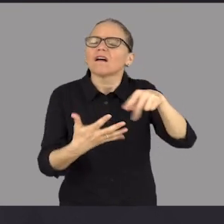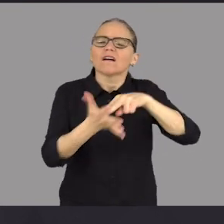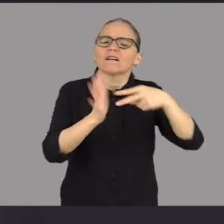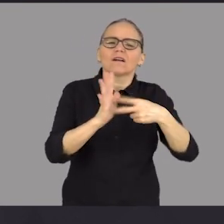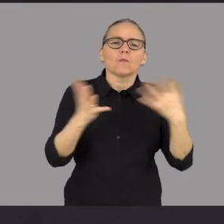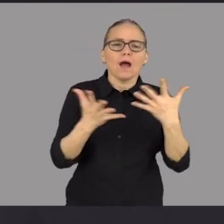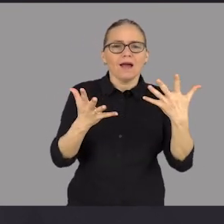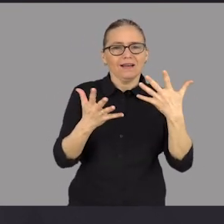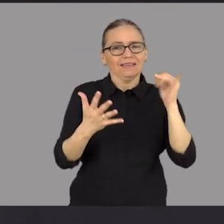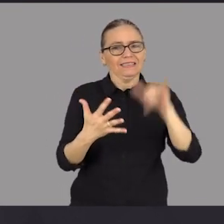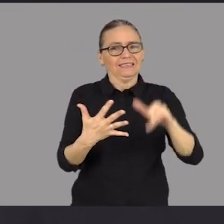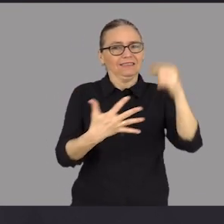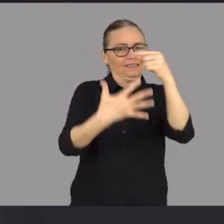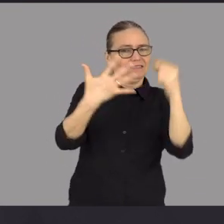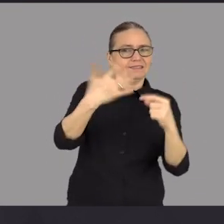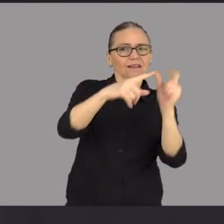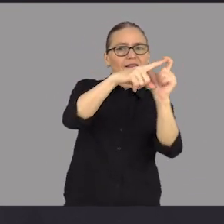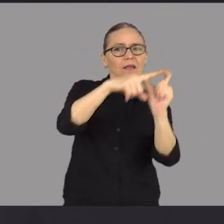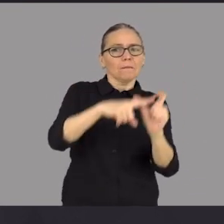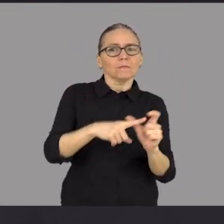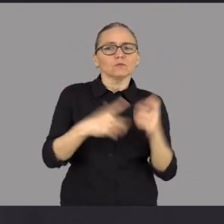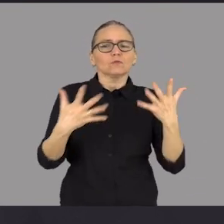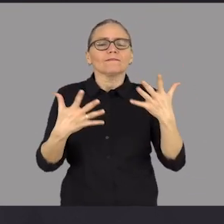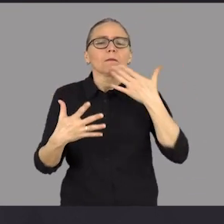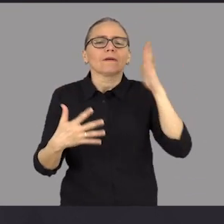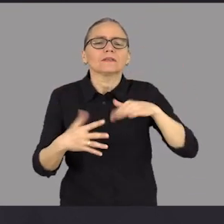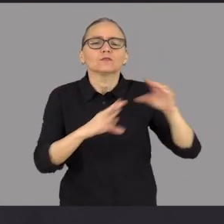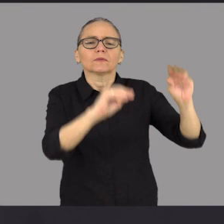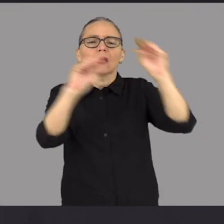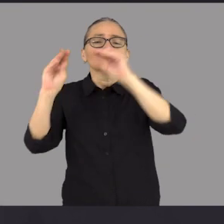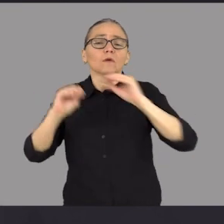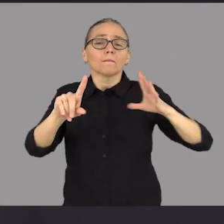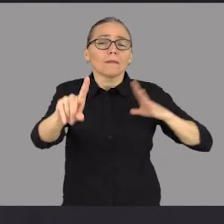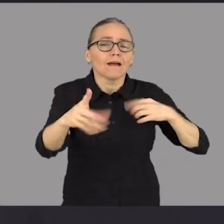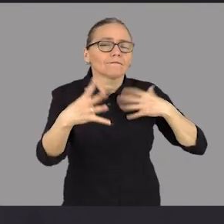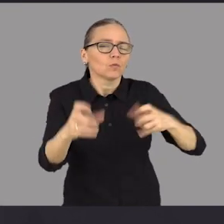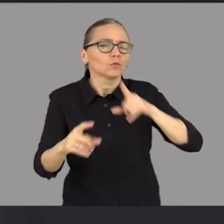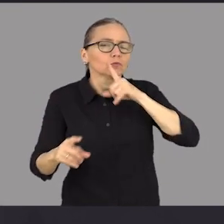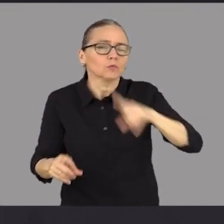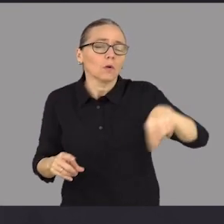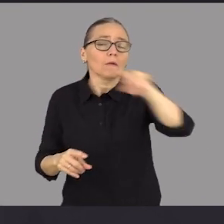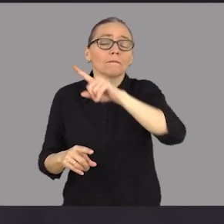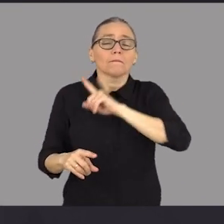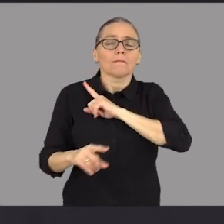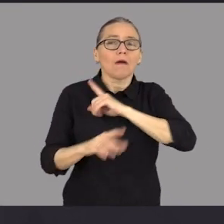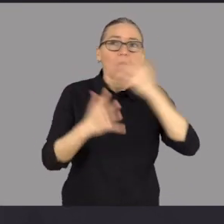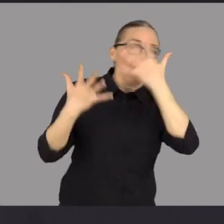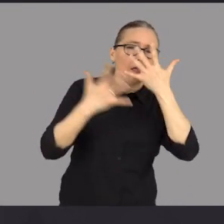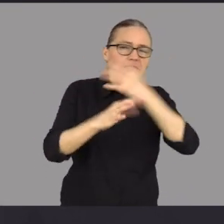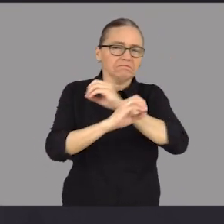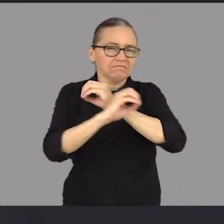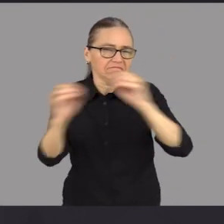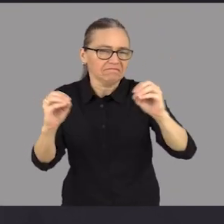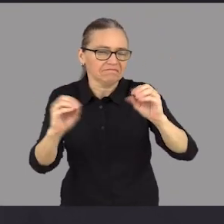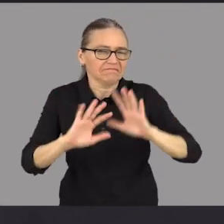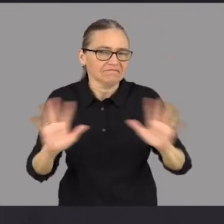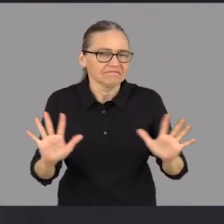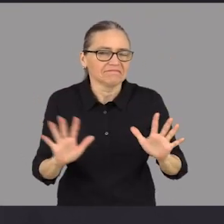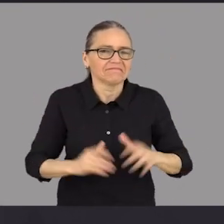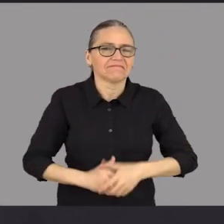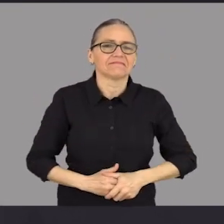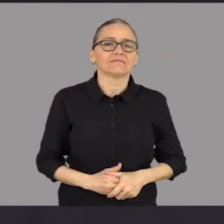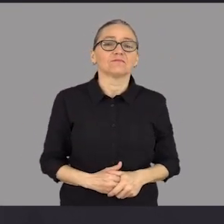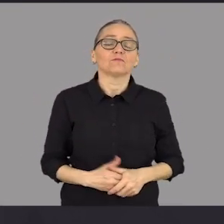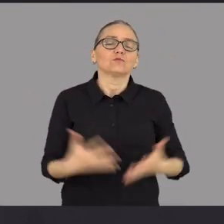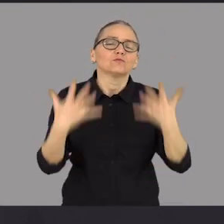know, accommodation is one of those terms that gets a bad reputation. However, I assure you it's nothing to be scared